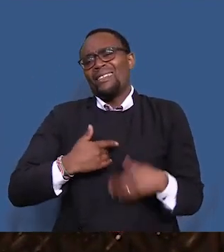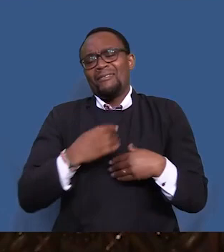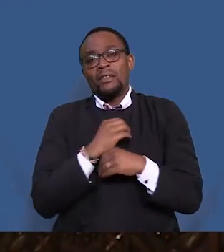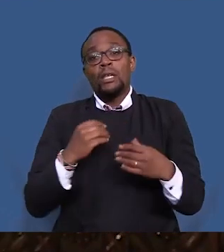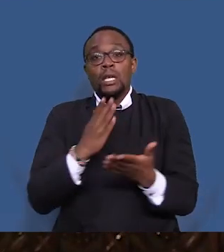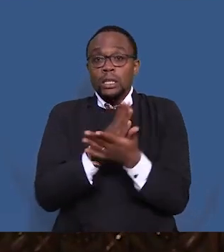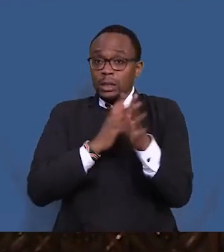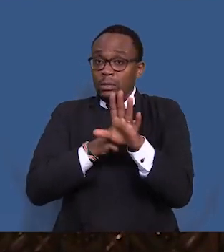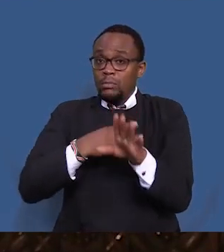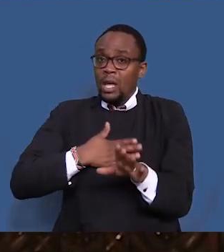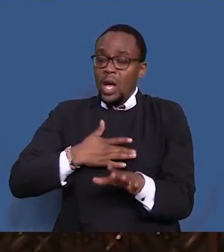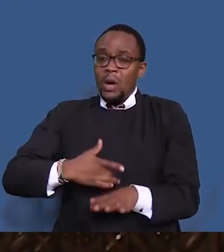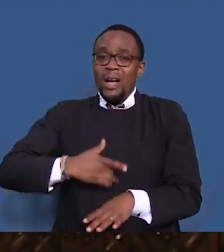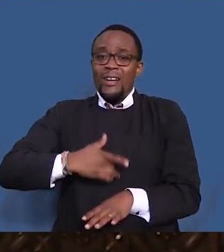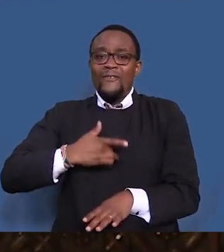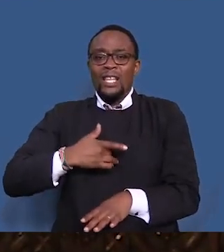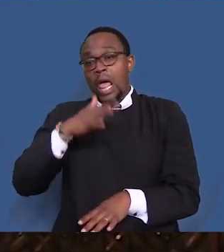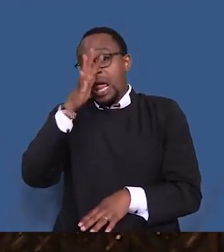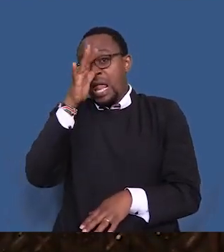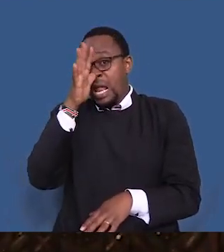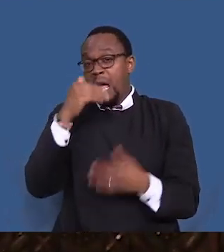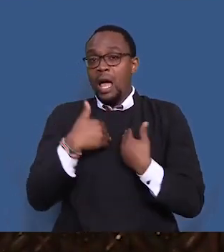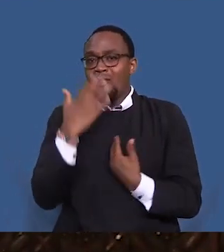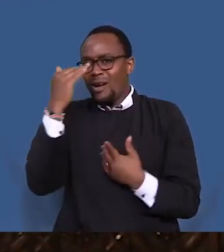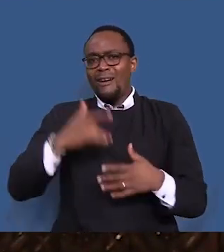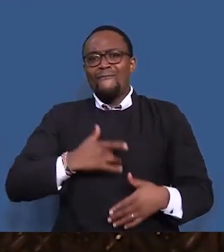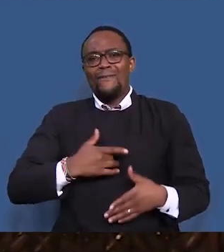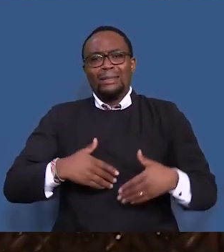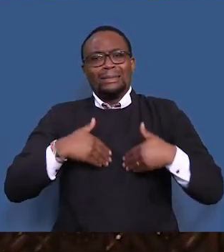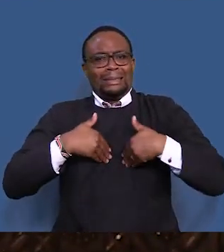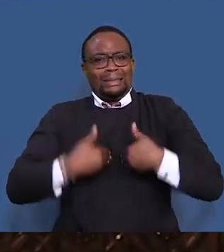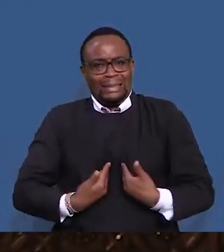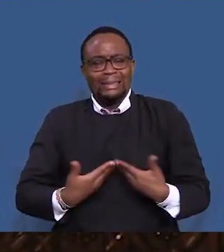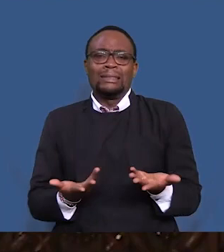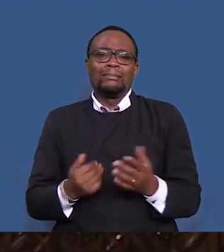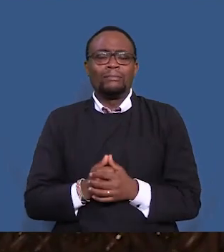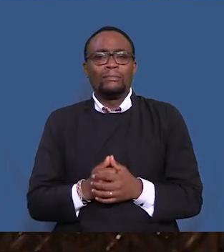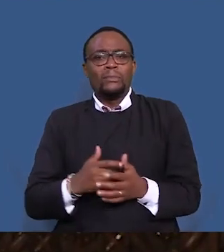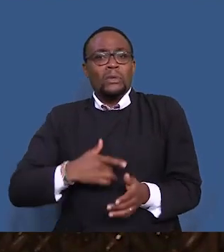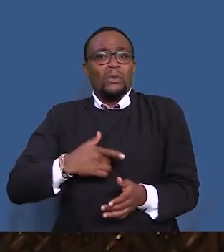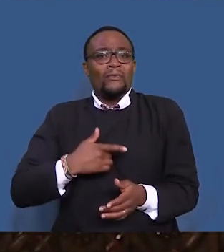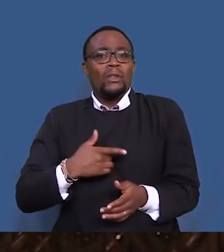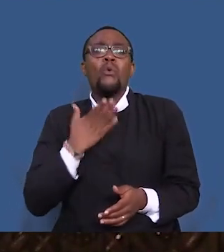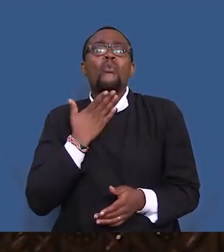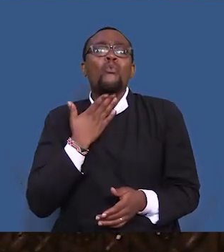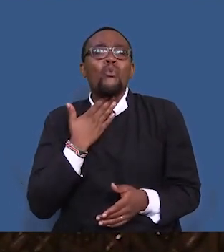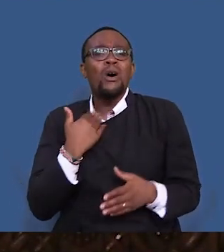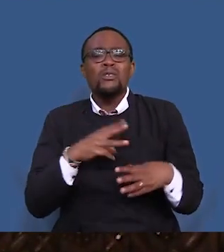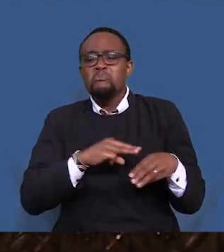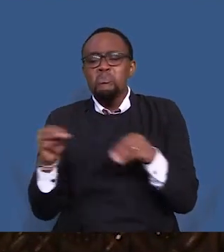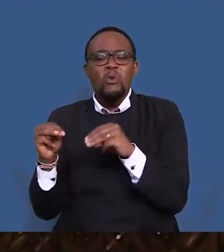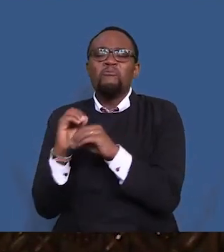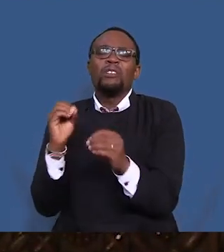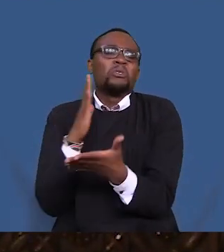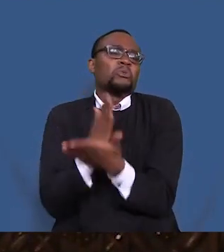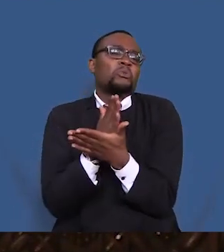feelings sometimes would deceive us because we feel tired, we feel weary, we feel like we don't want to move on.